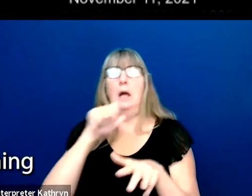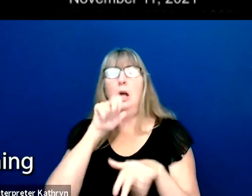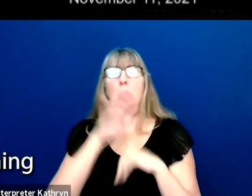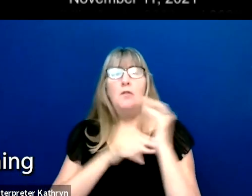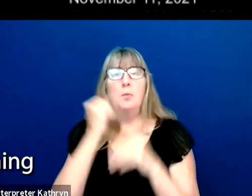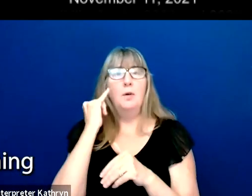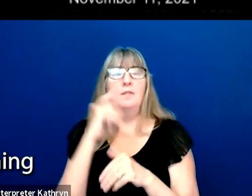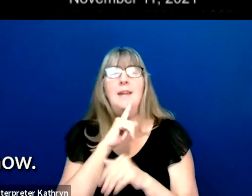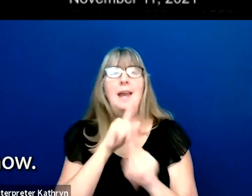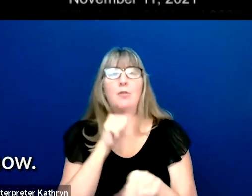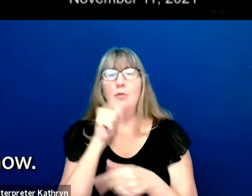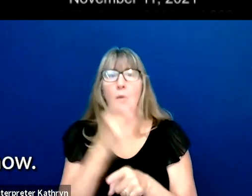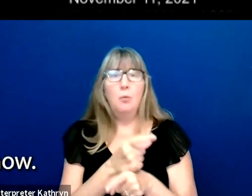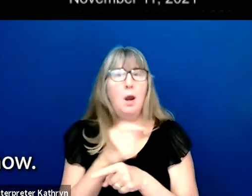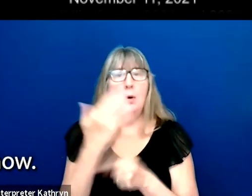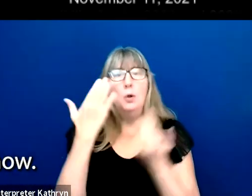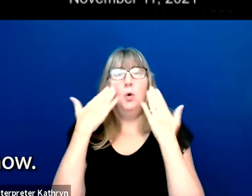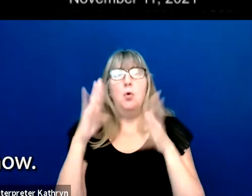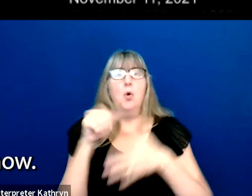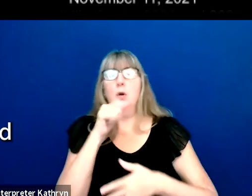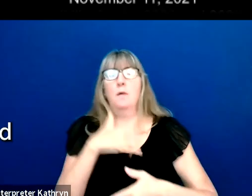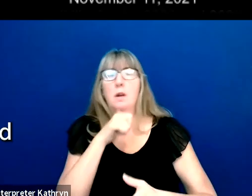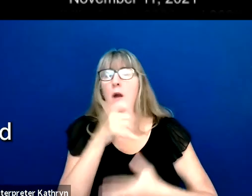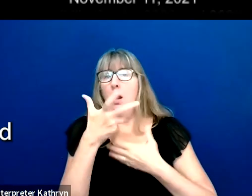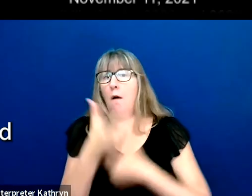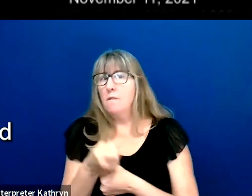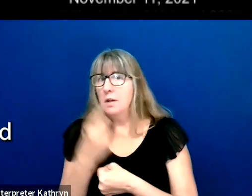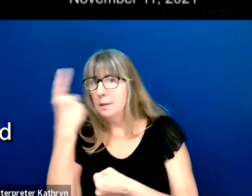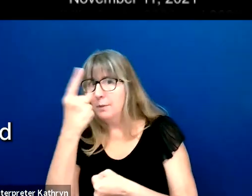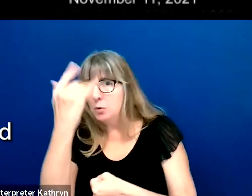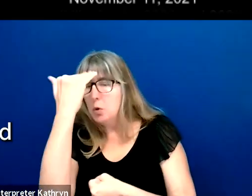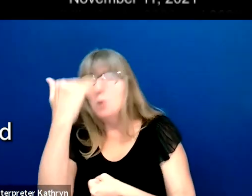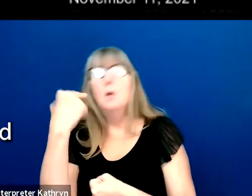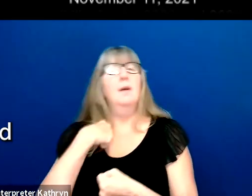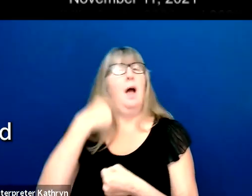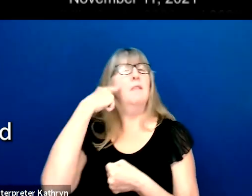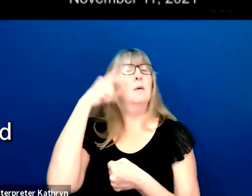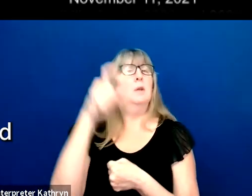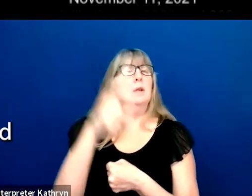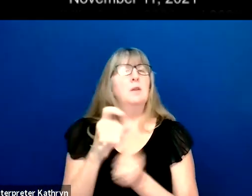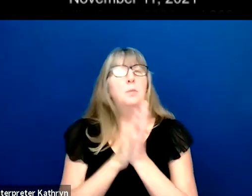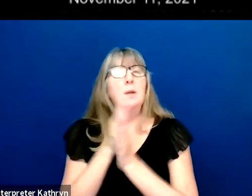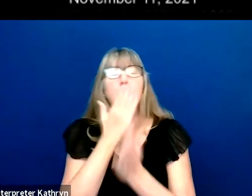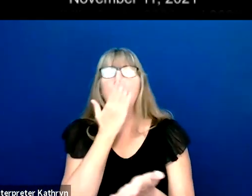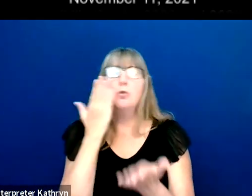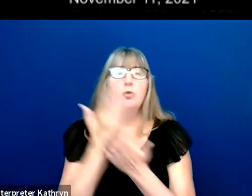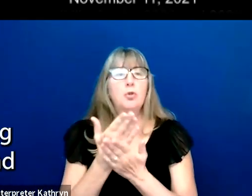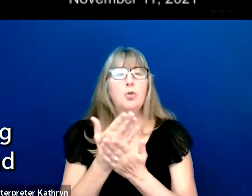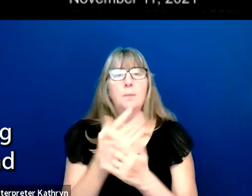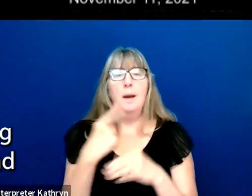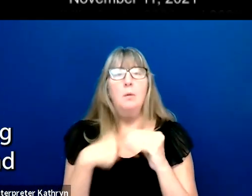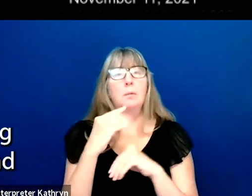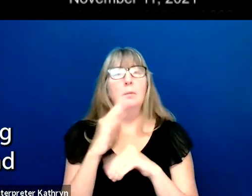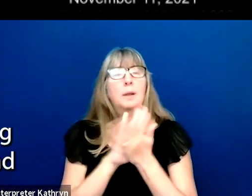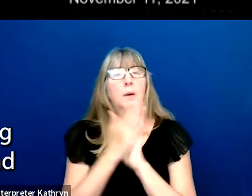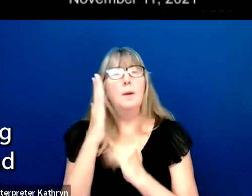right away, or if you don't know something, or you're not confident about something that you know. And I think we need to be really good about being comfortable with